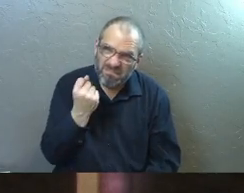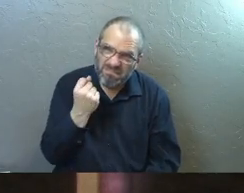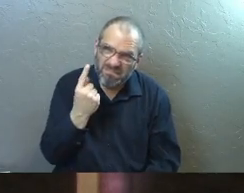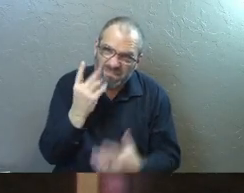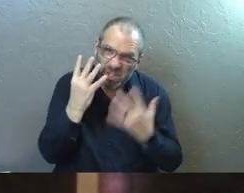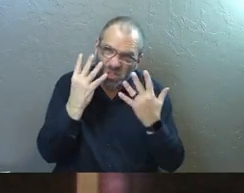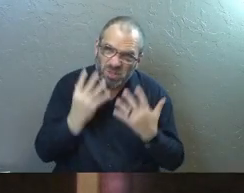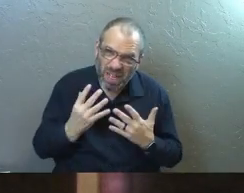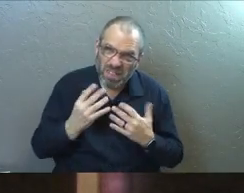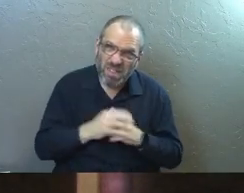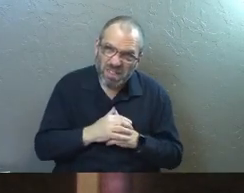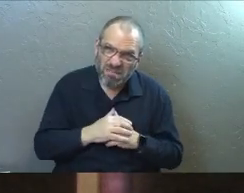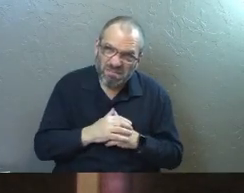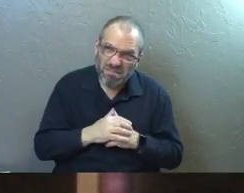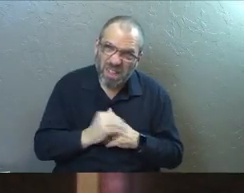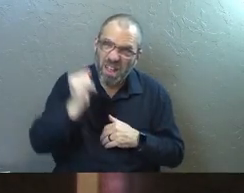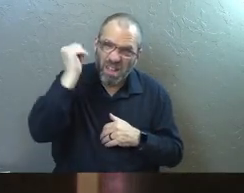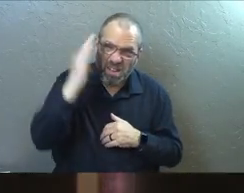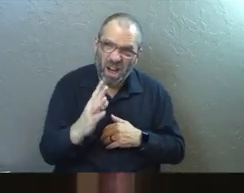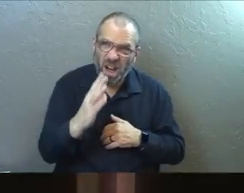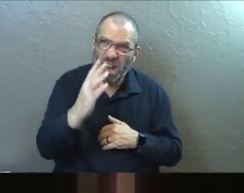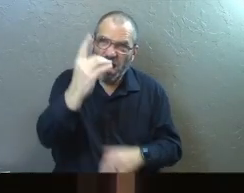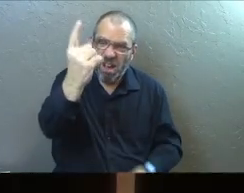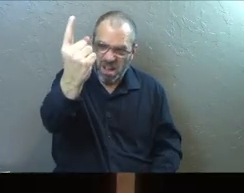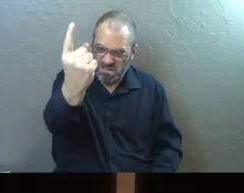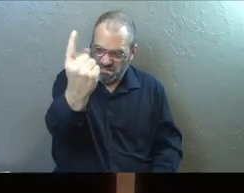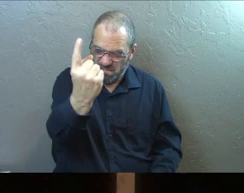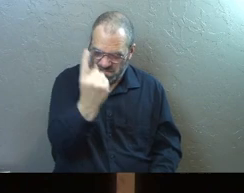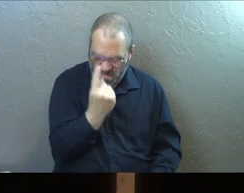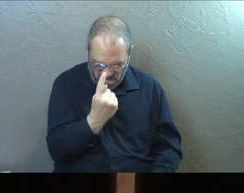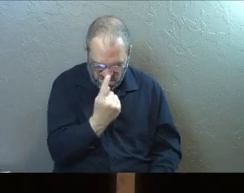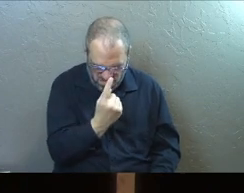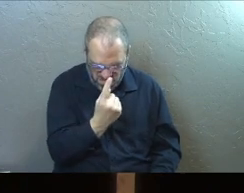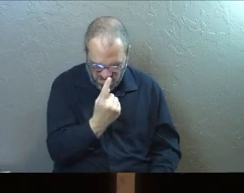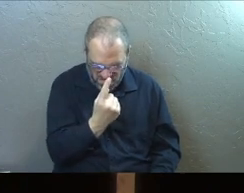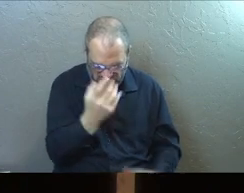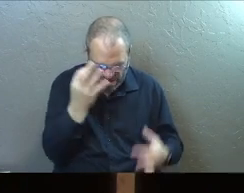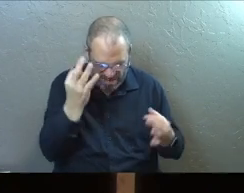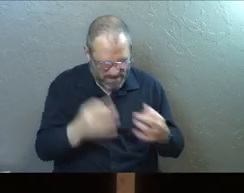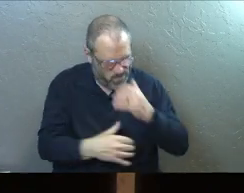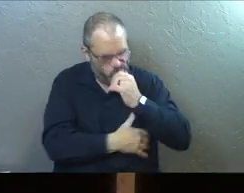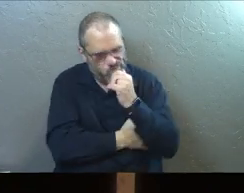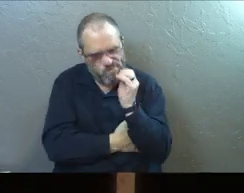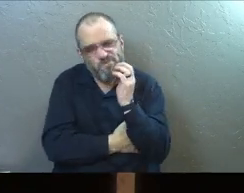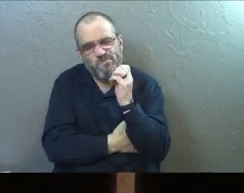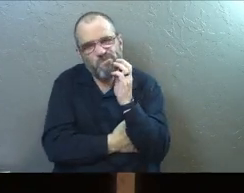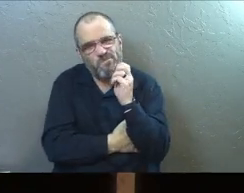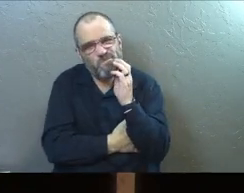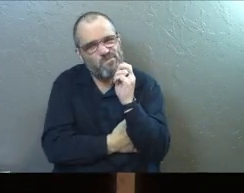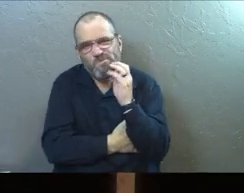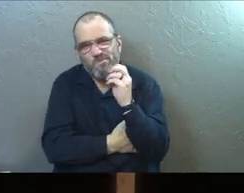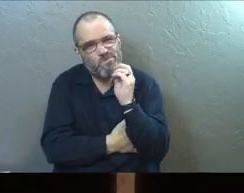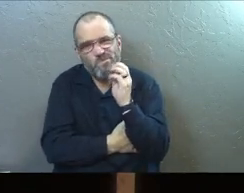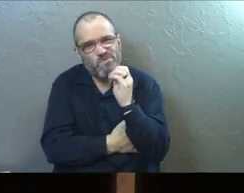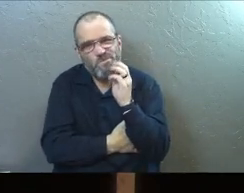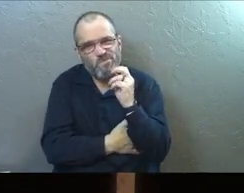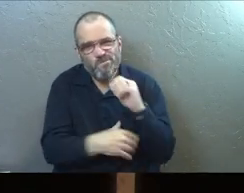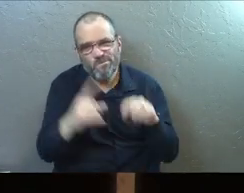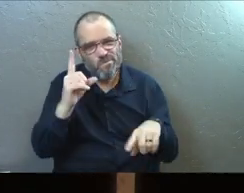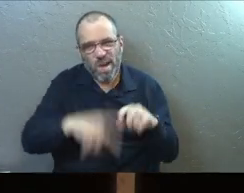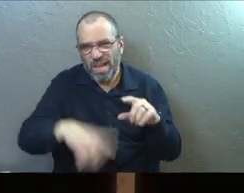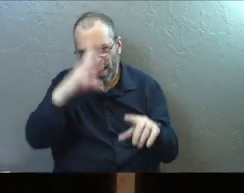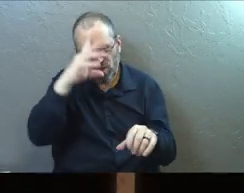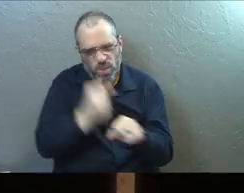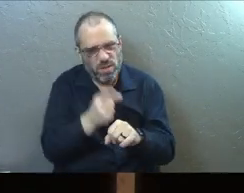that? For God to come in to us and to say, you cannot be trusted